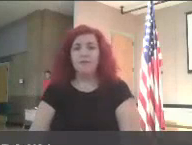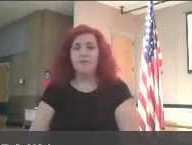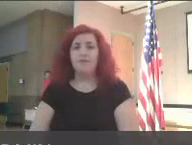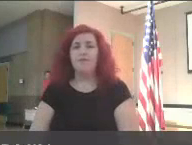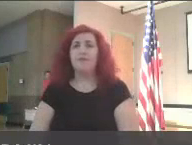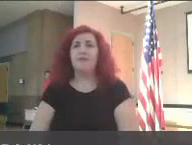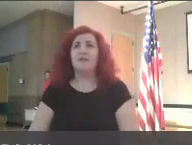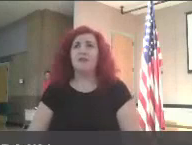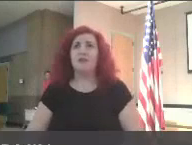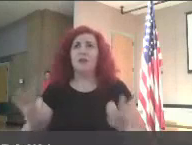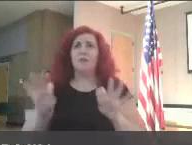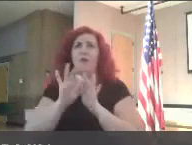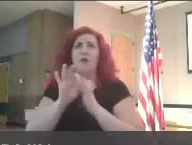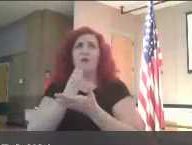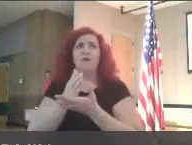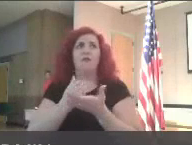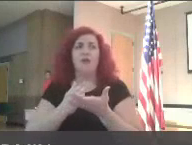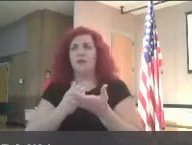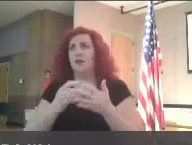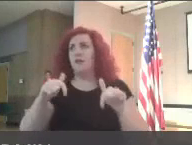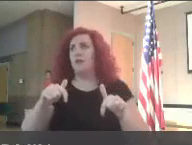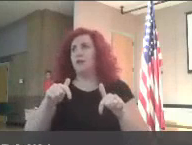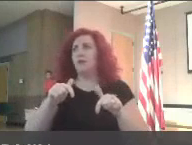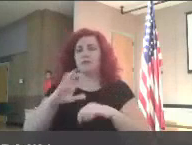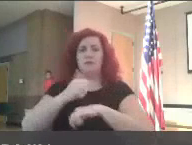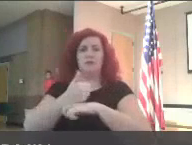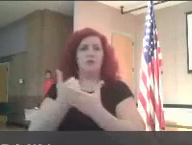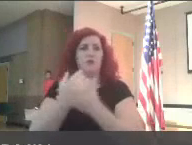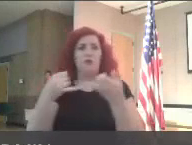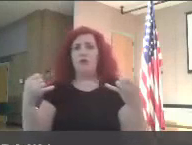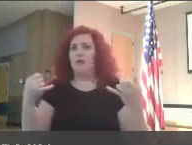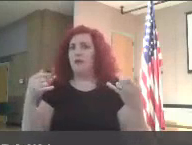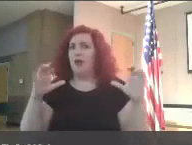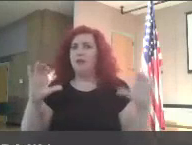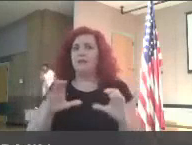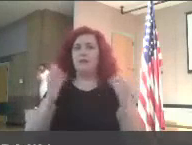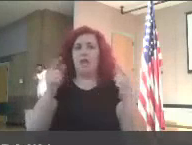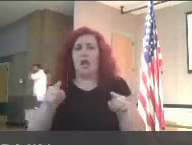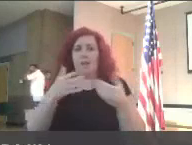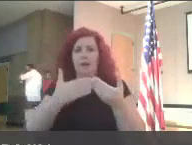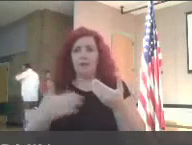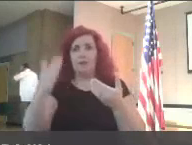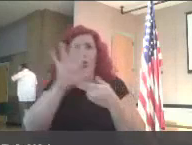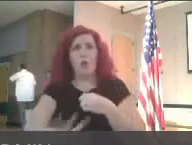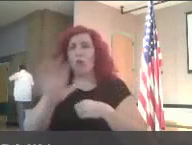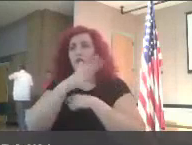important facet of the redistricting activities that carry on throughout the country.